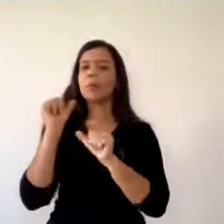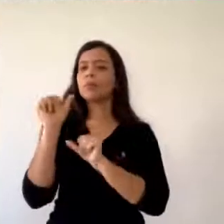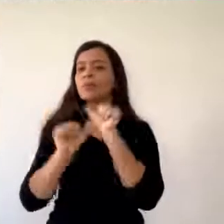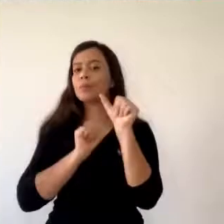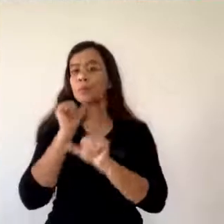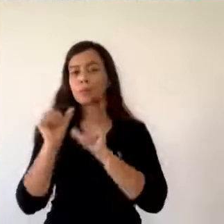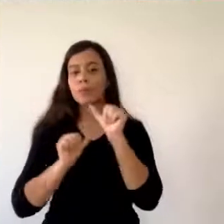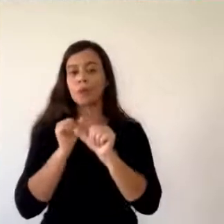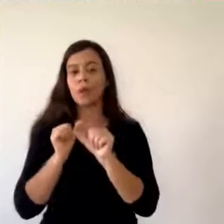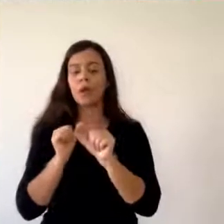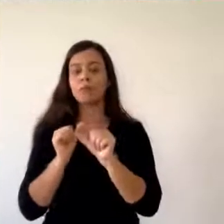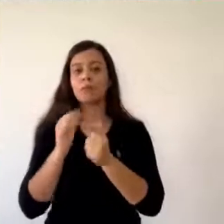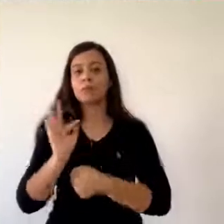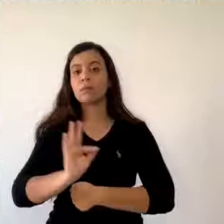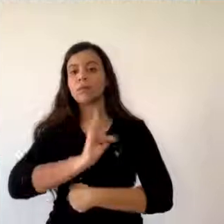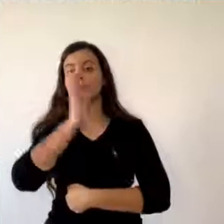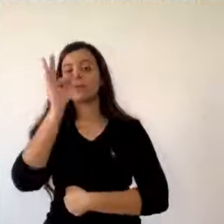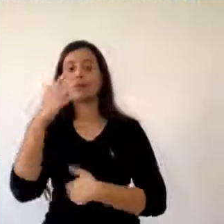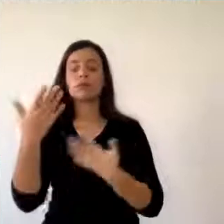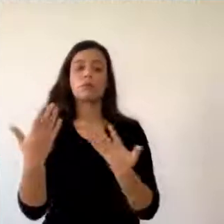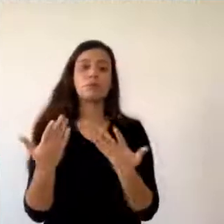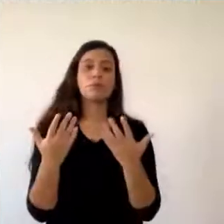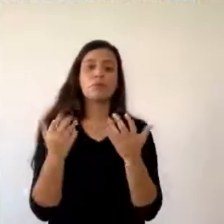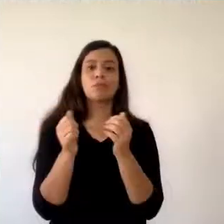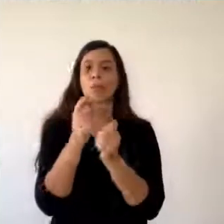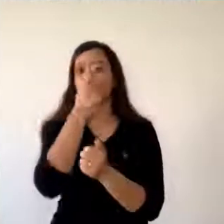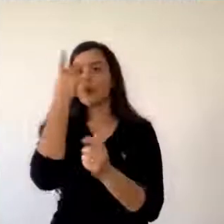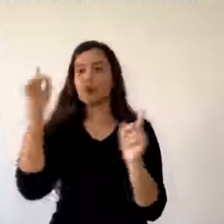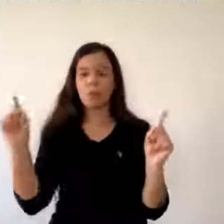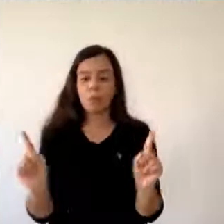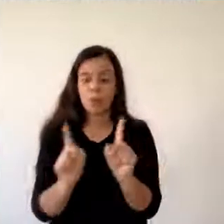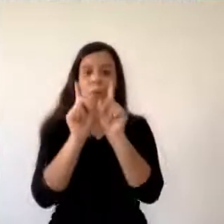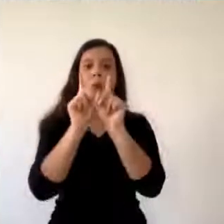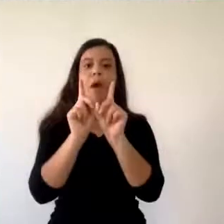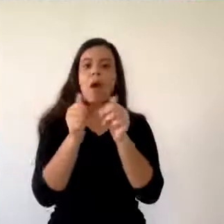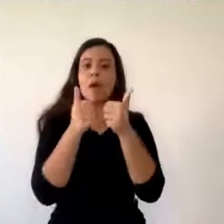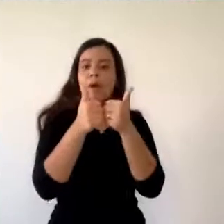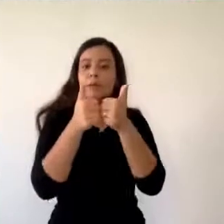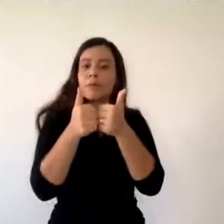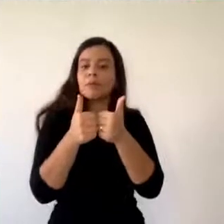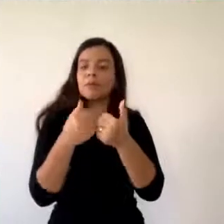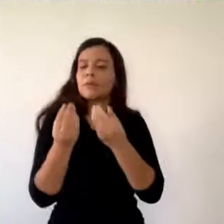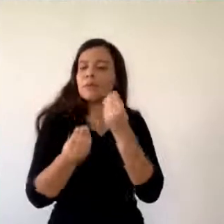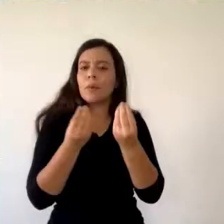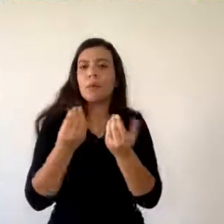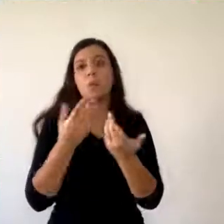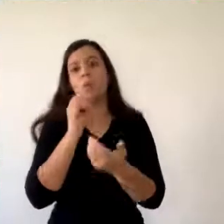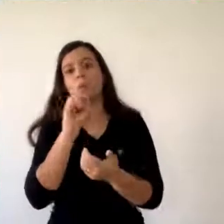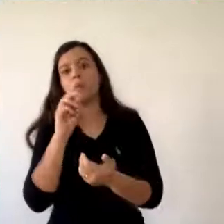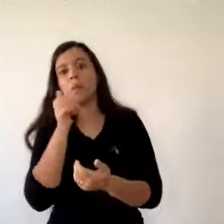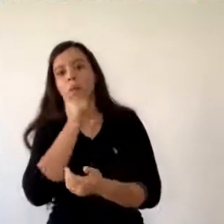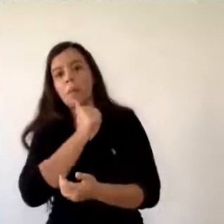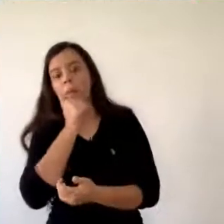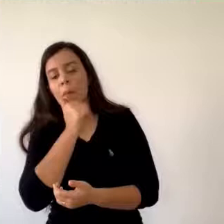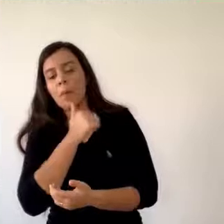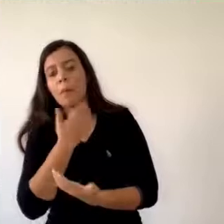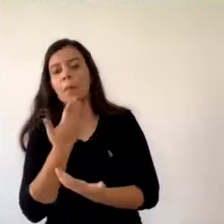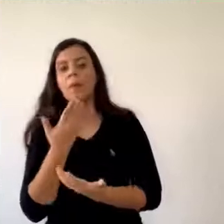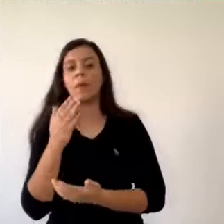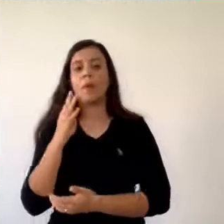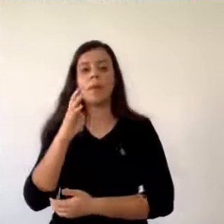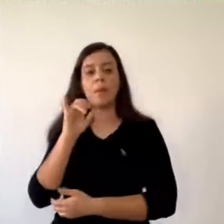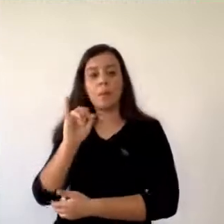violence. So how can we build healthier relationships amongst men and women